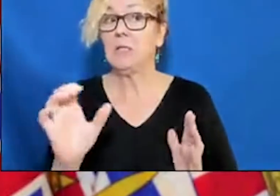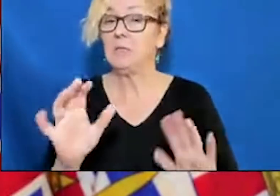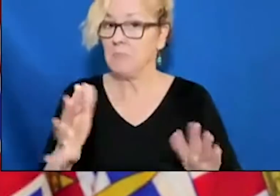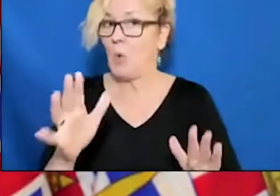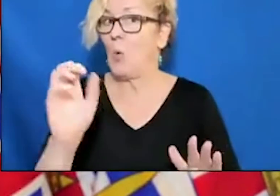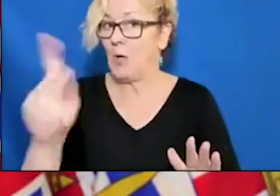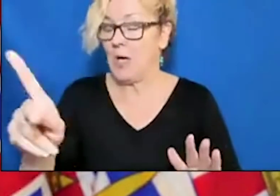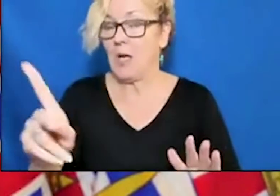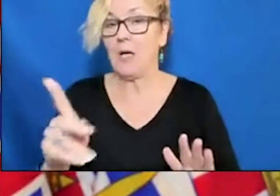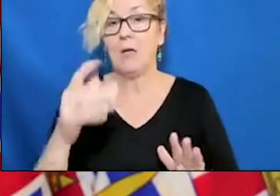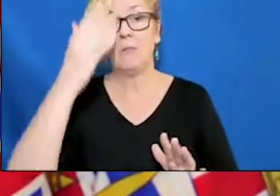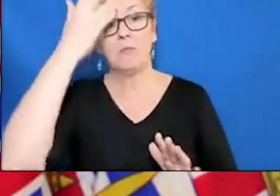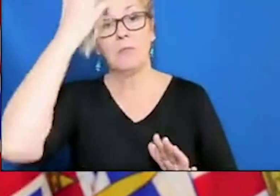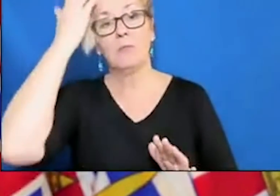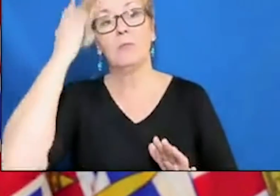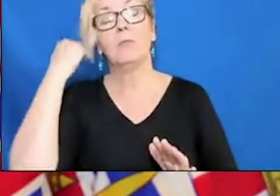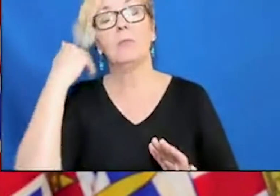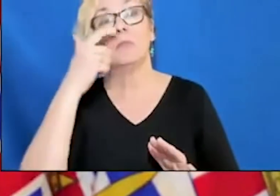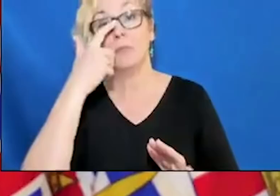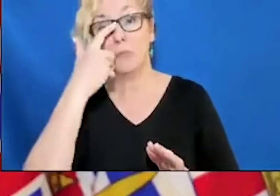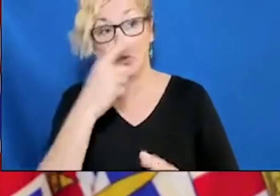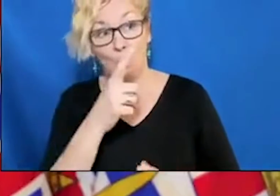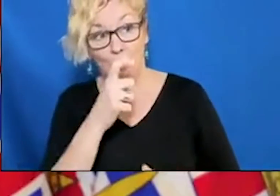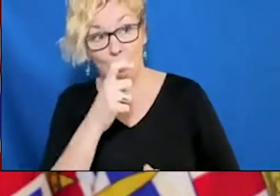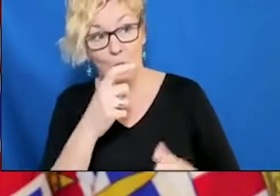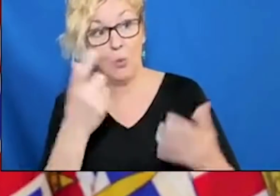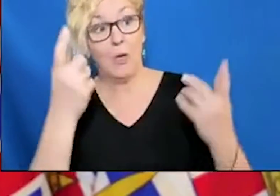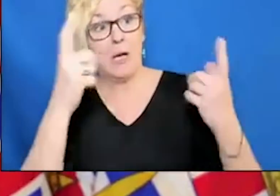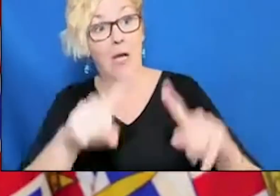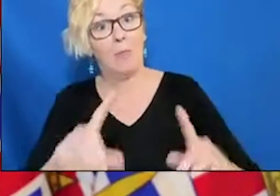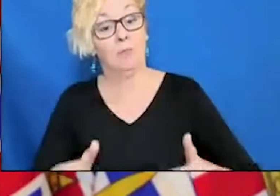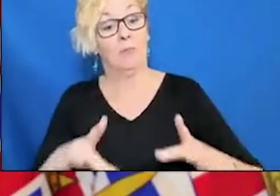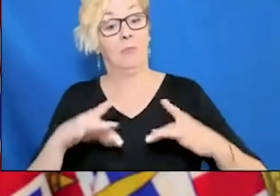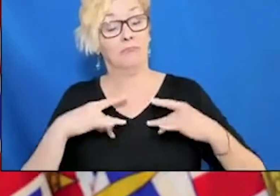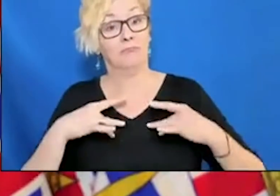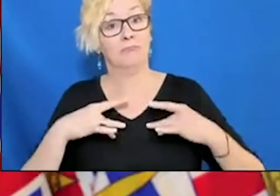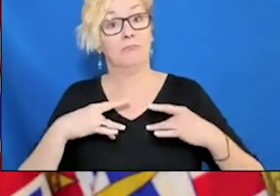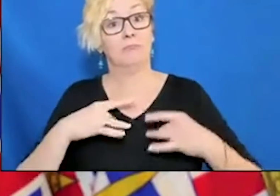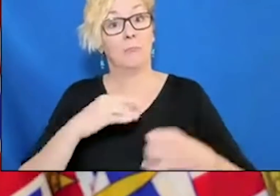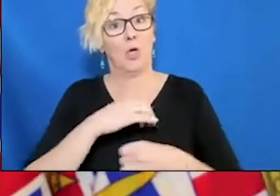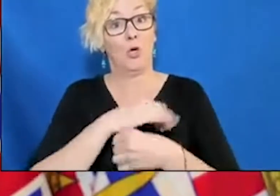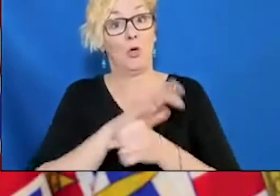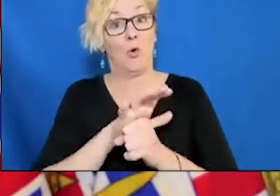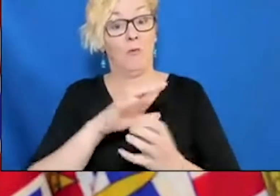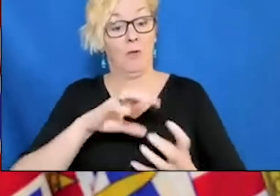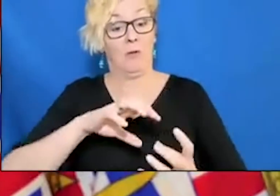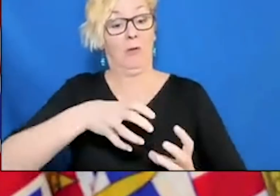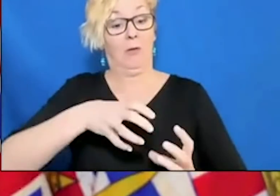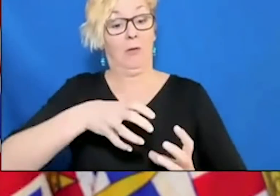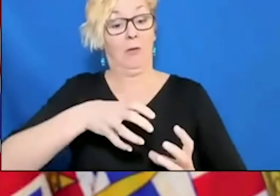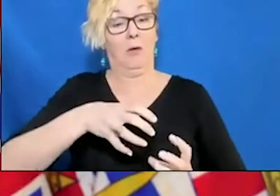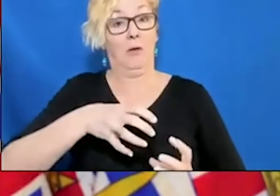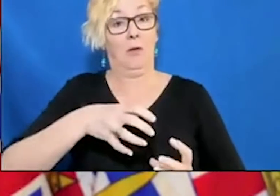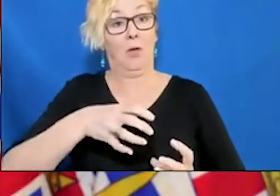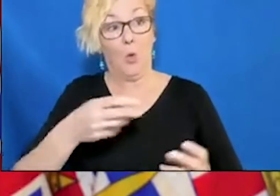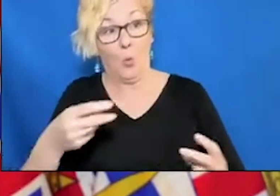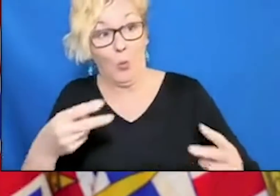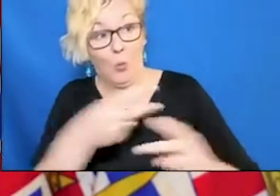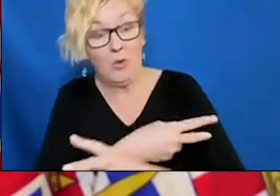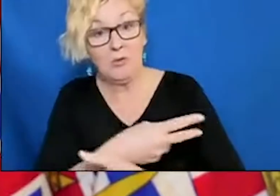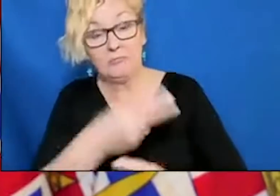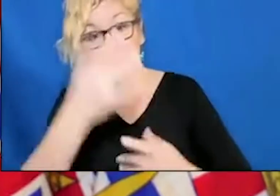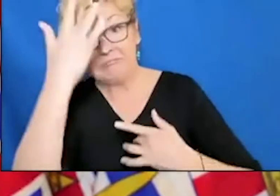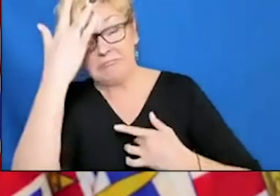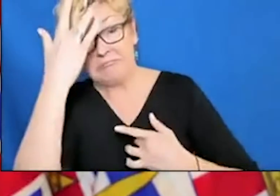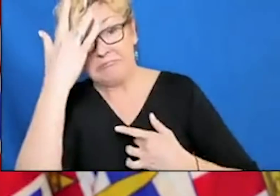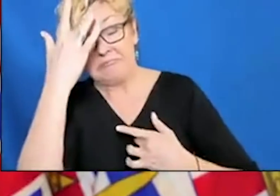rate remains the same as what we're seeing, or slightly less than what we're seeing in the general population, around 5%. And we have not